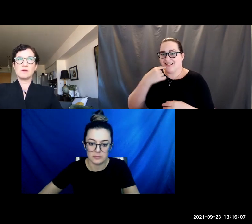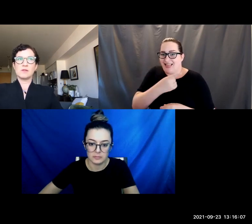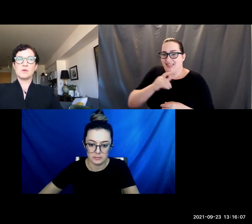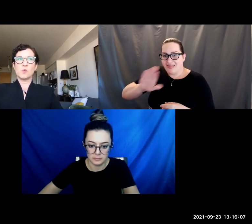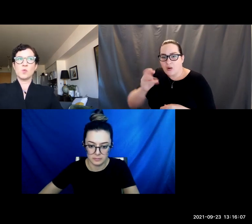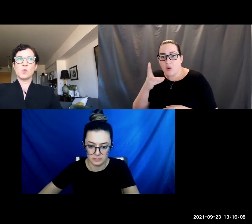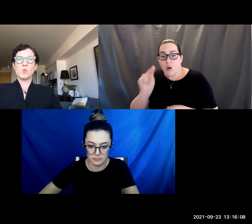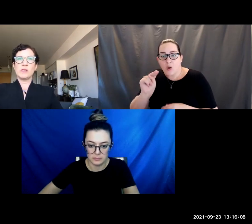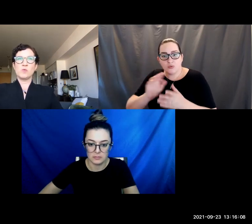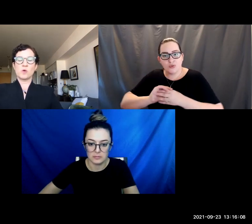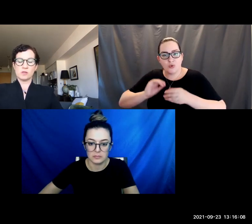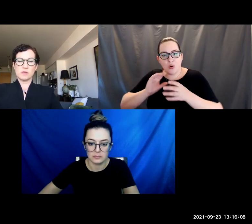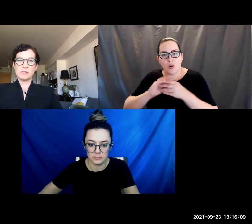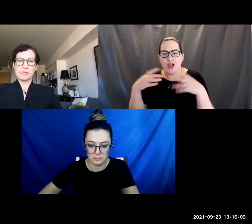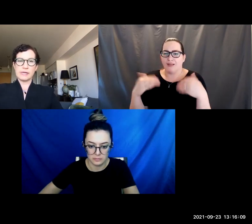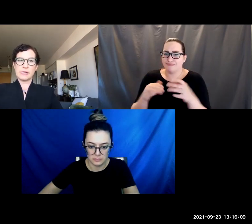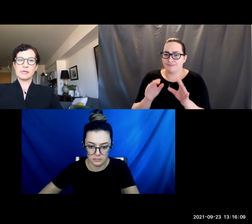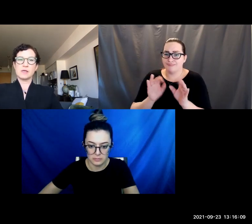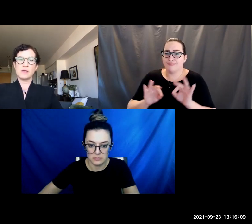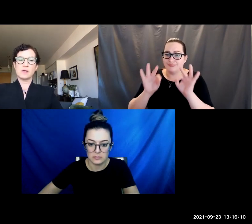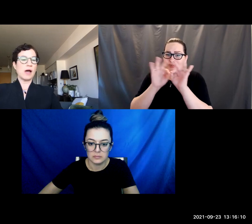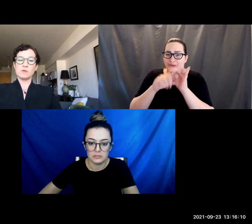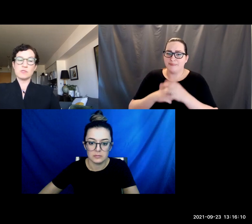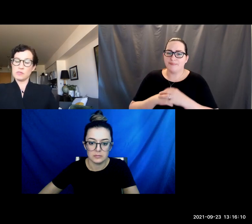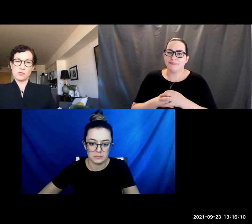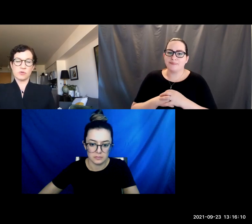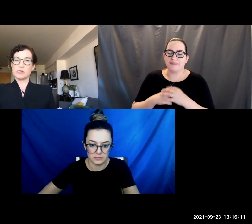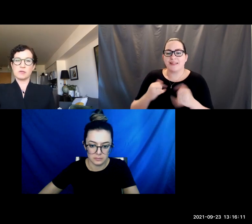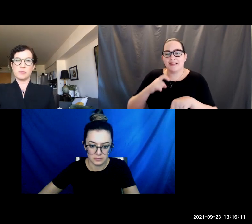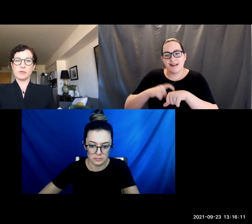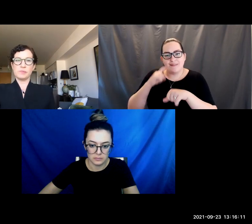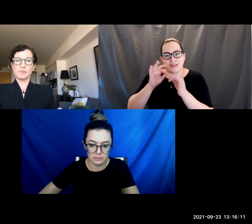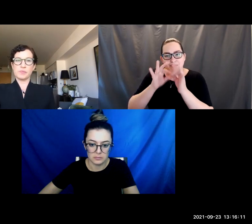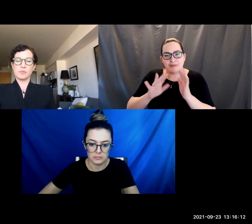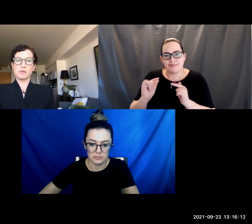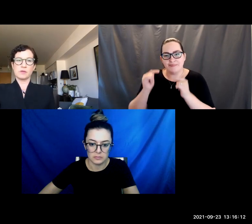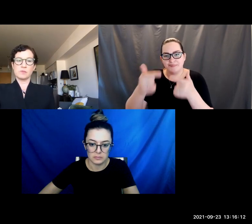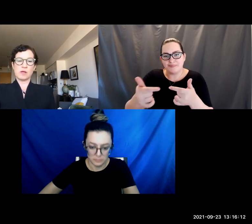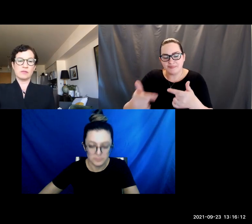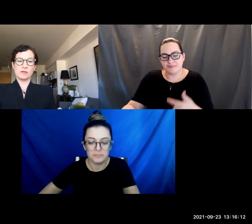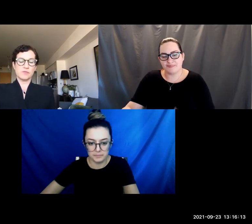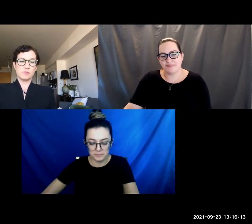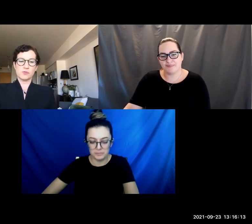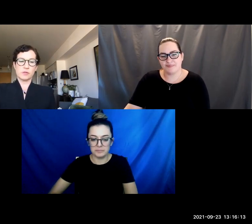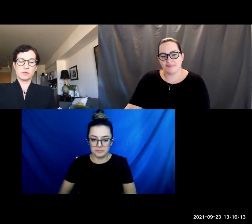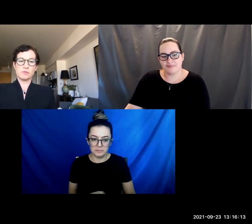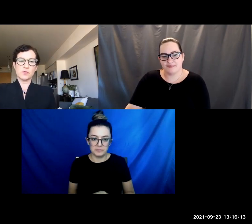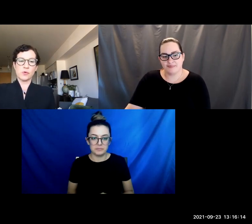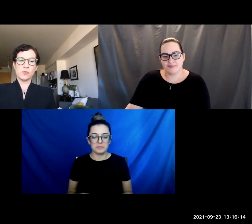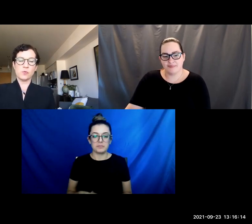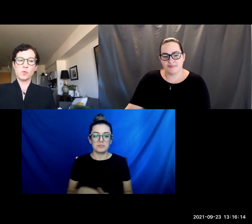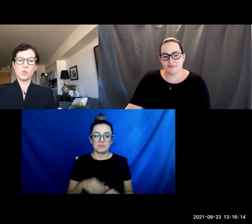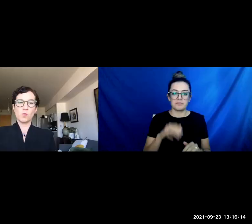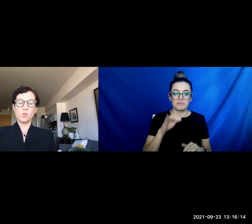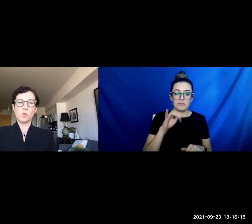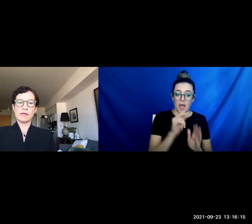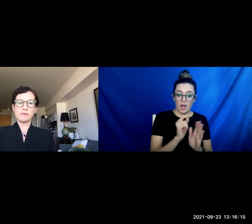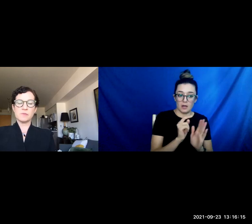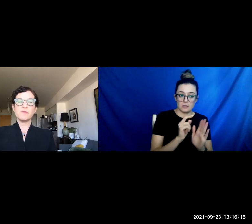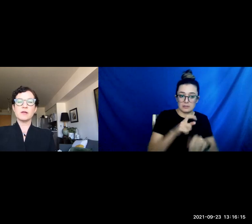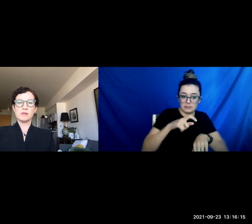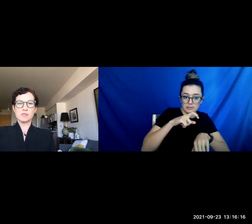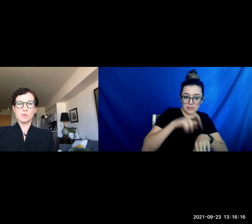And we worked on I was in New York at that point, I'd left Jordan. So